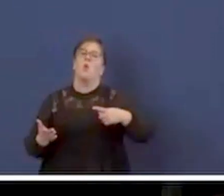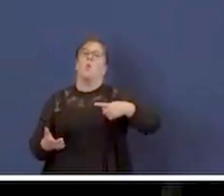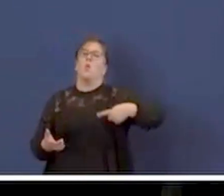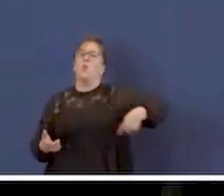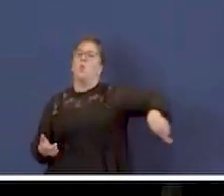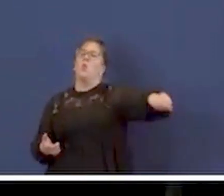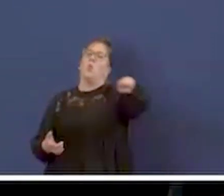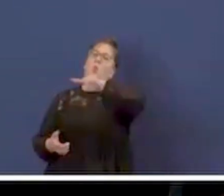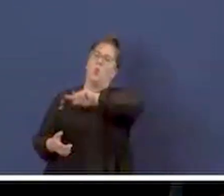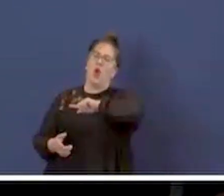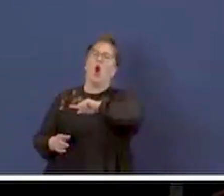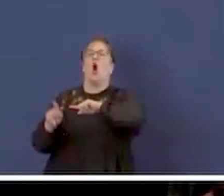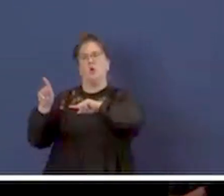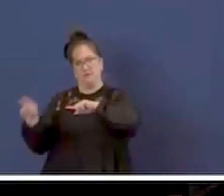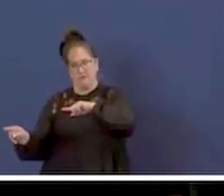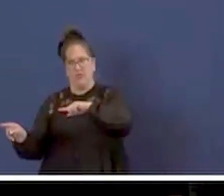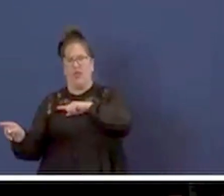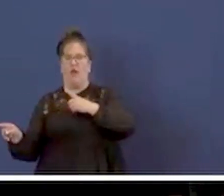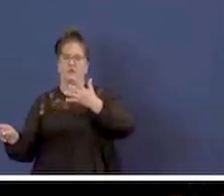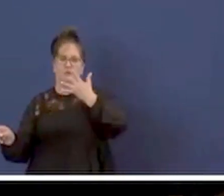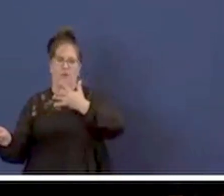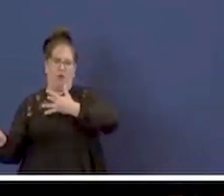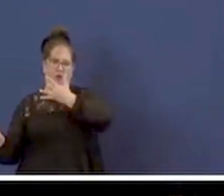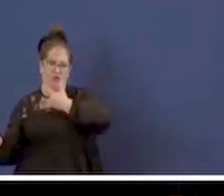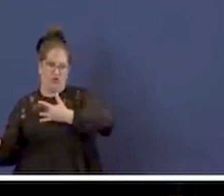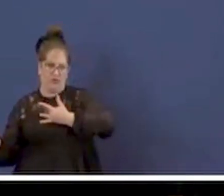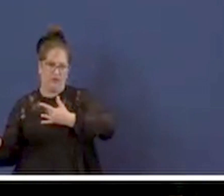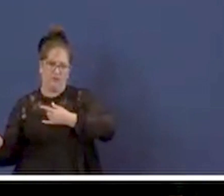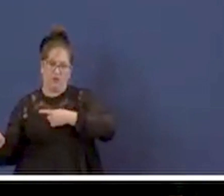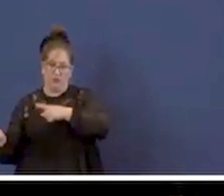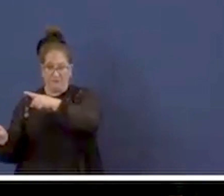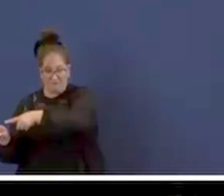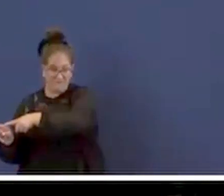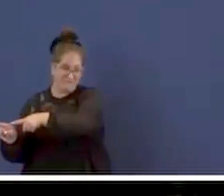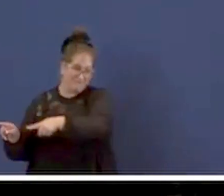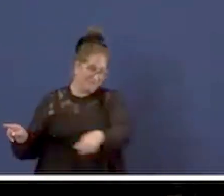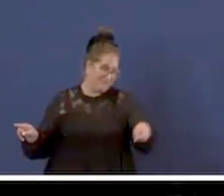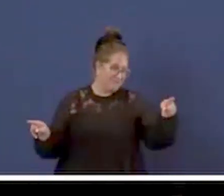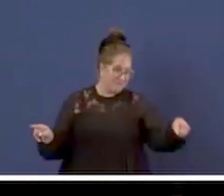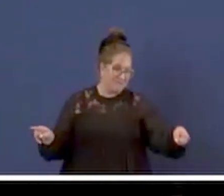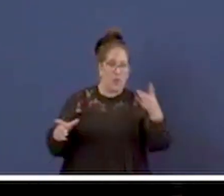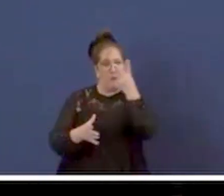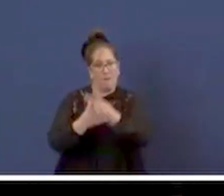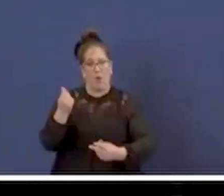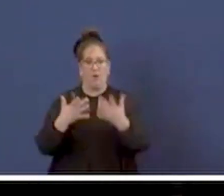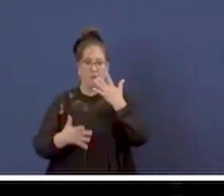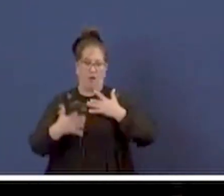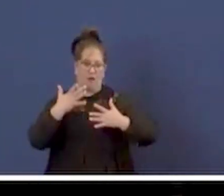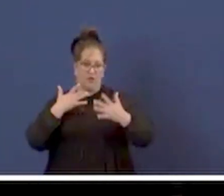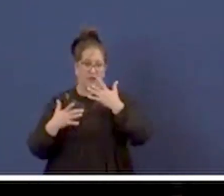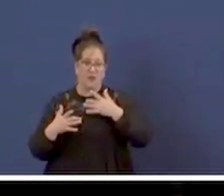put the face of poverty, what we think it's going to look like, the stigma piece. But you don't